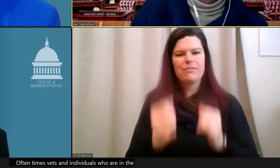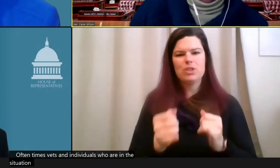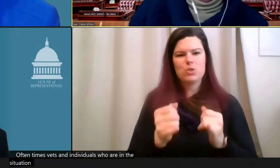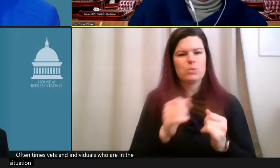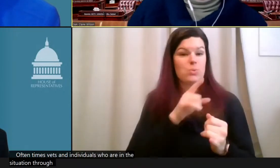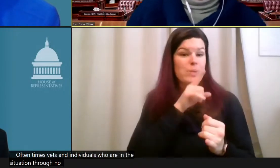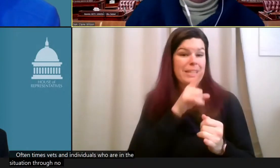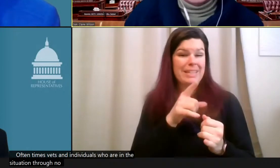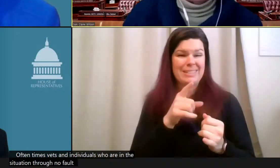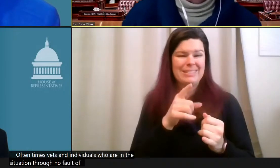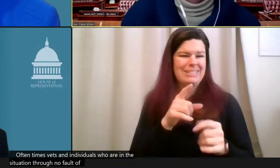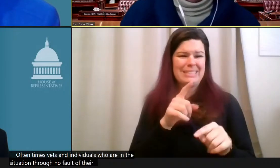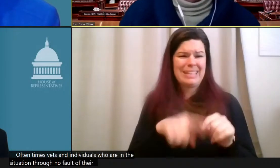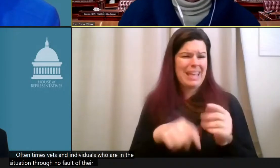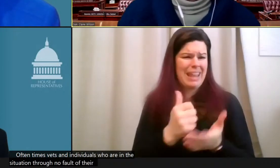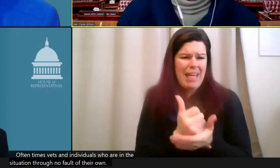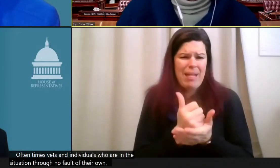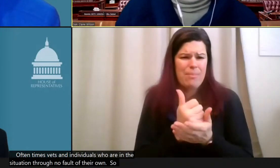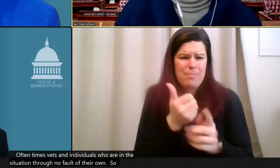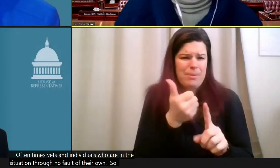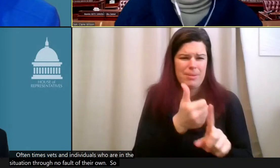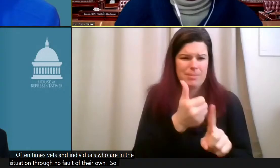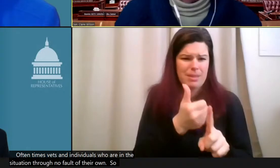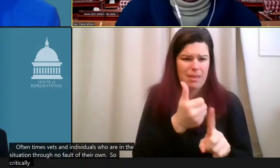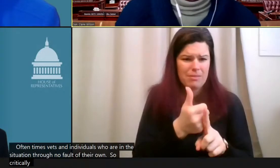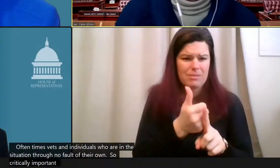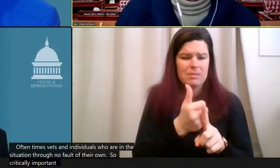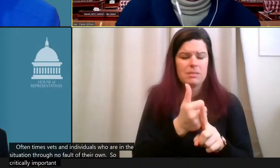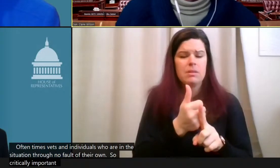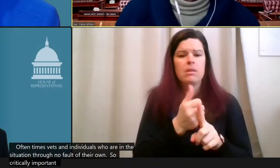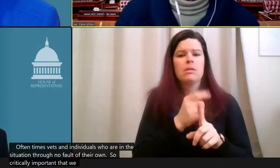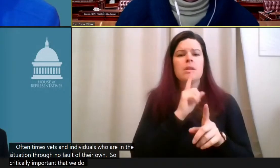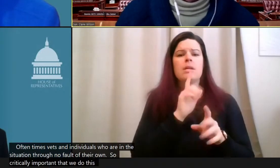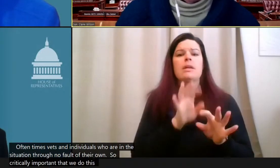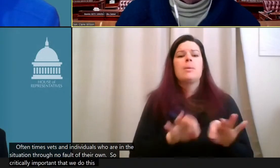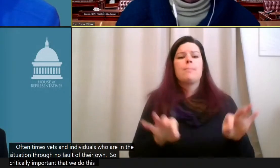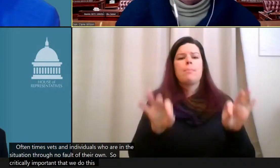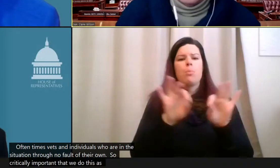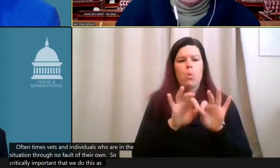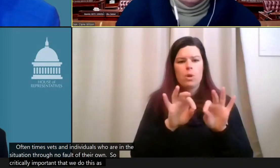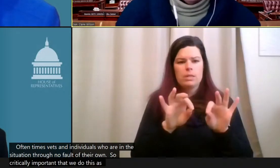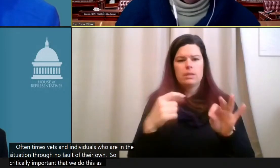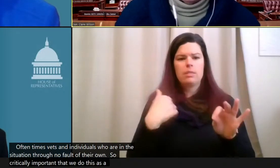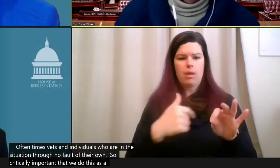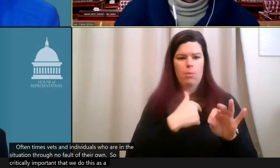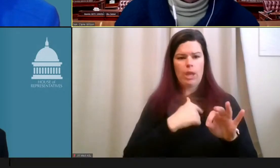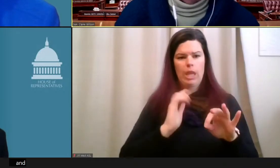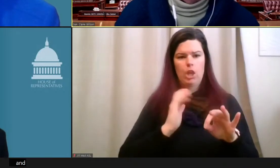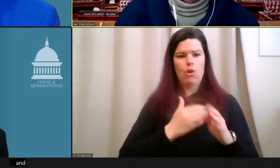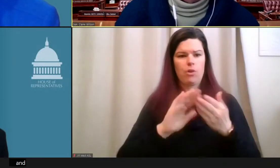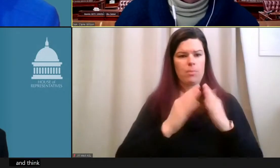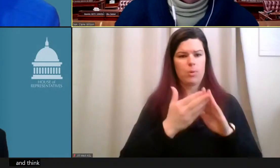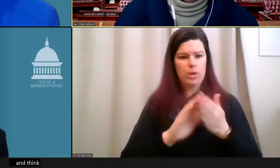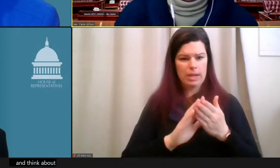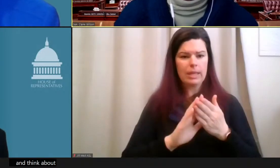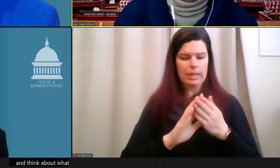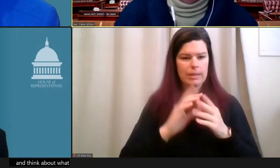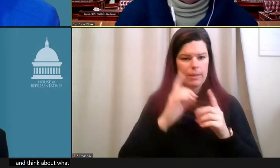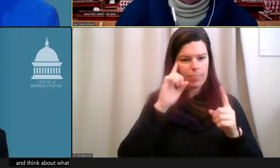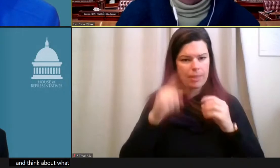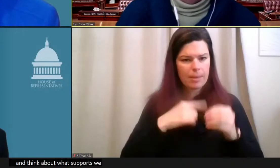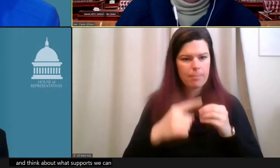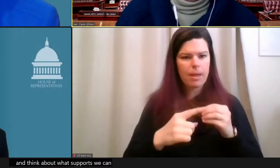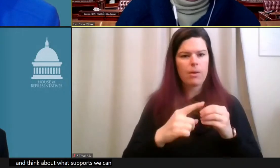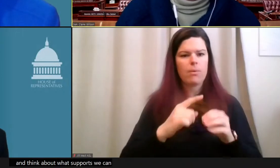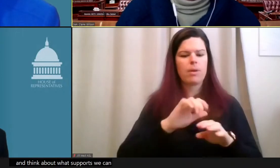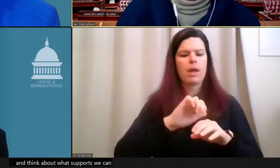So critically important that we do this as a community and think about what supports we can put in